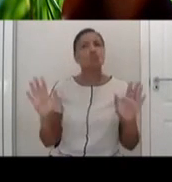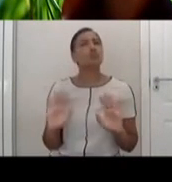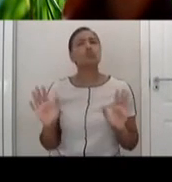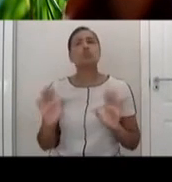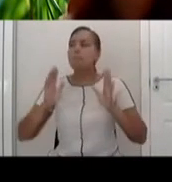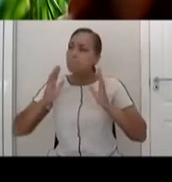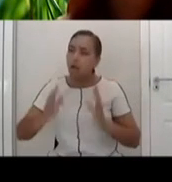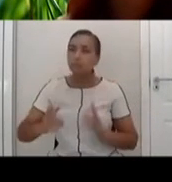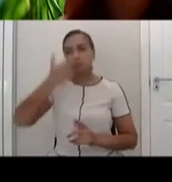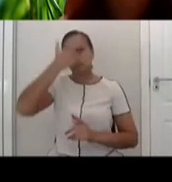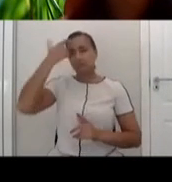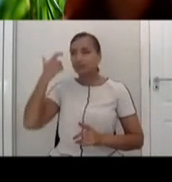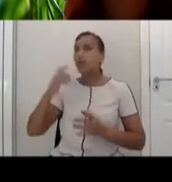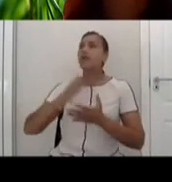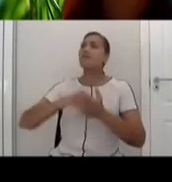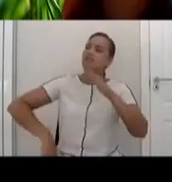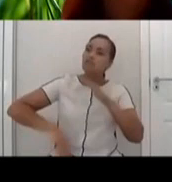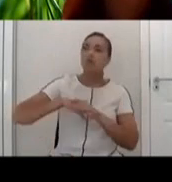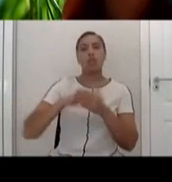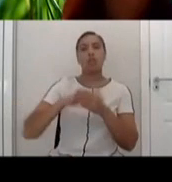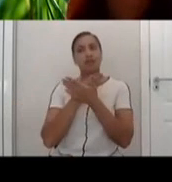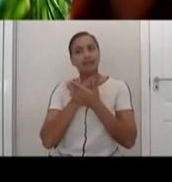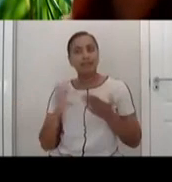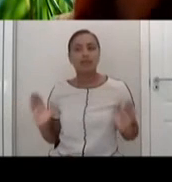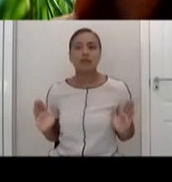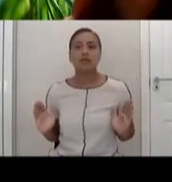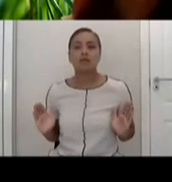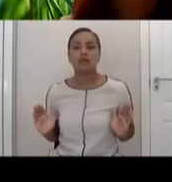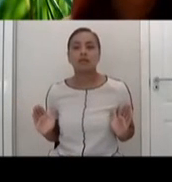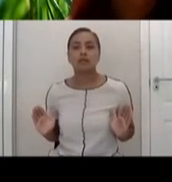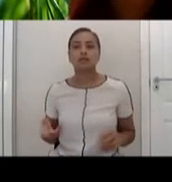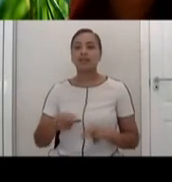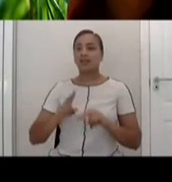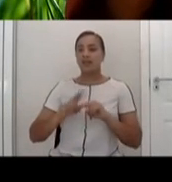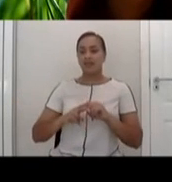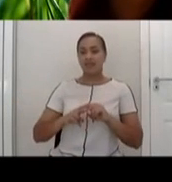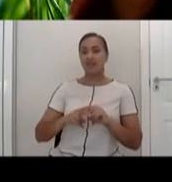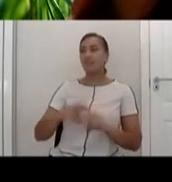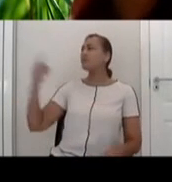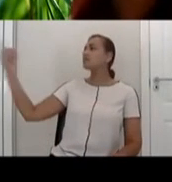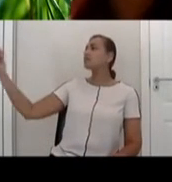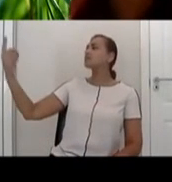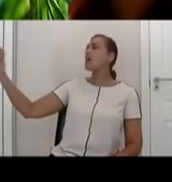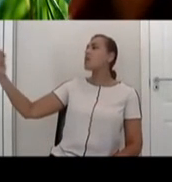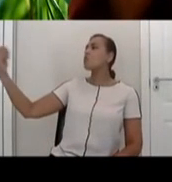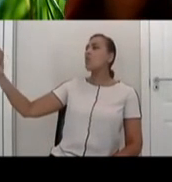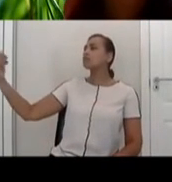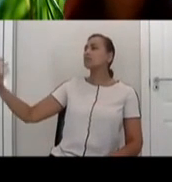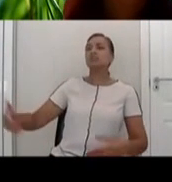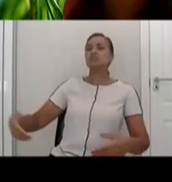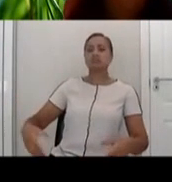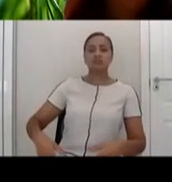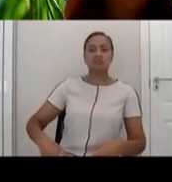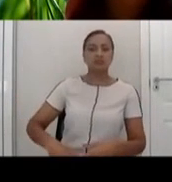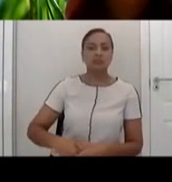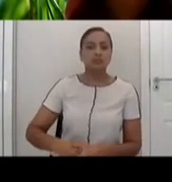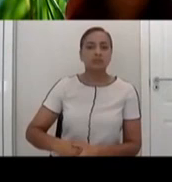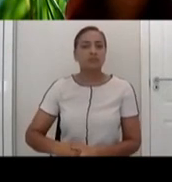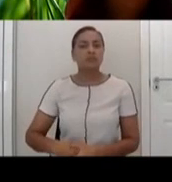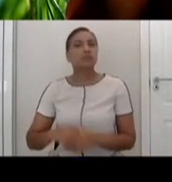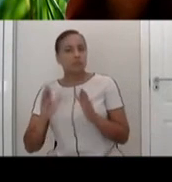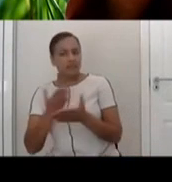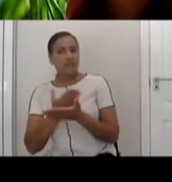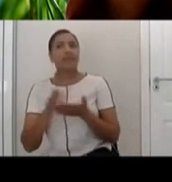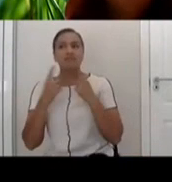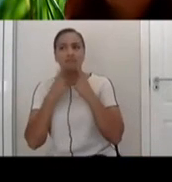part and say, well, I'm going to do, I'll actually will self-isolate if they see somebody down the road who's still carrying on and maybe showing, you know. So I think,